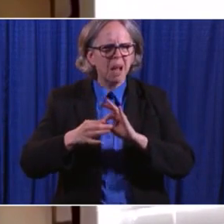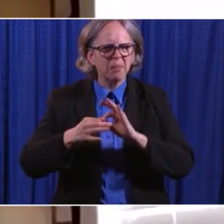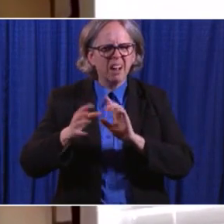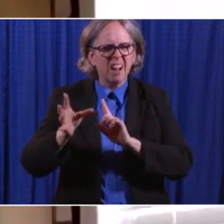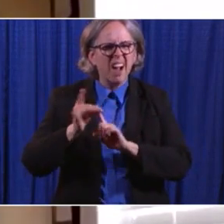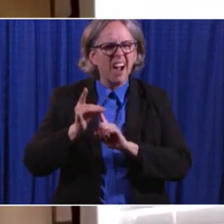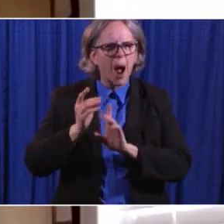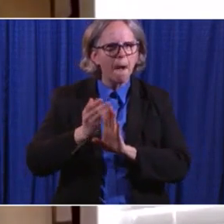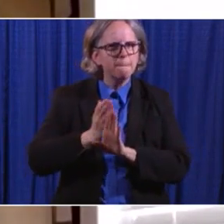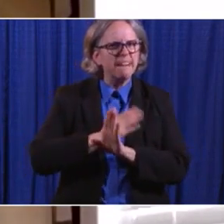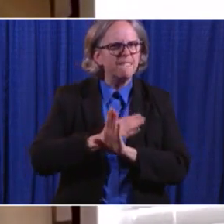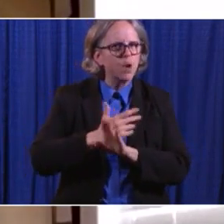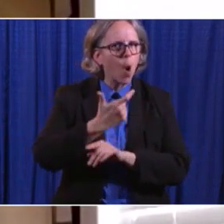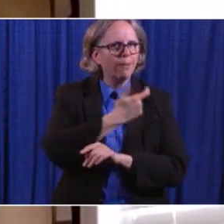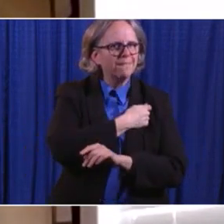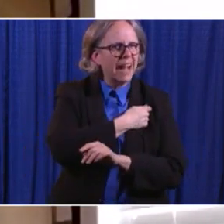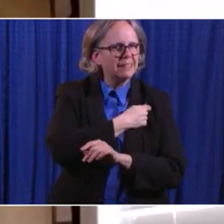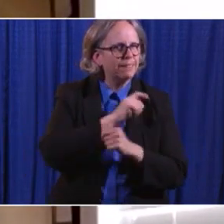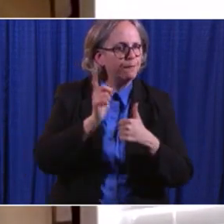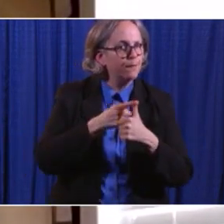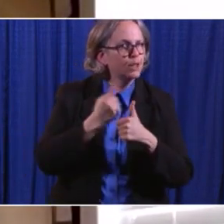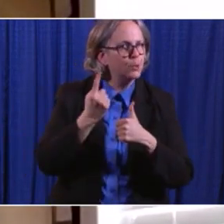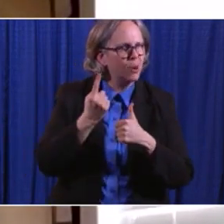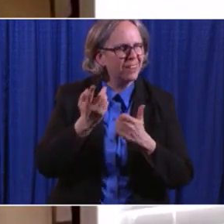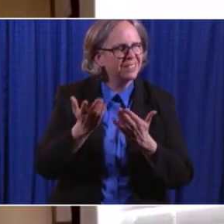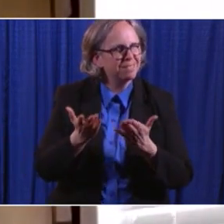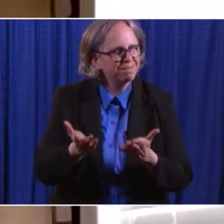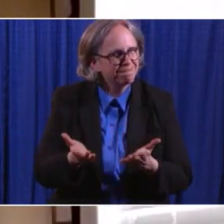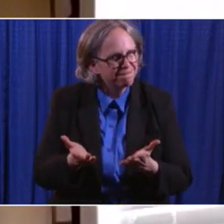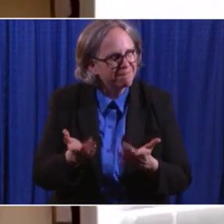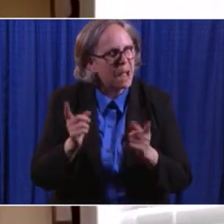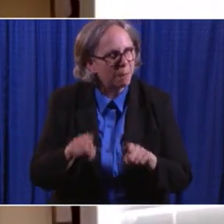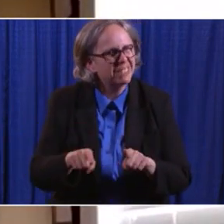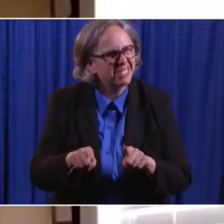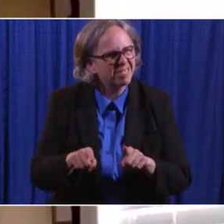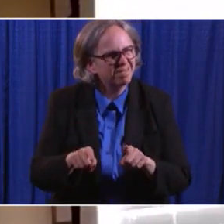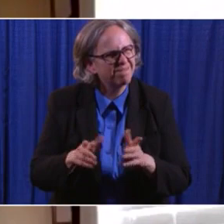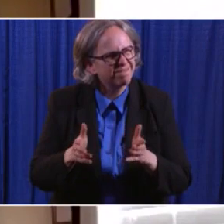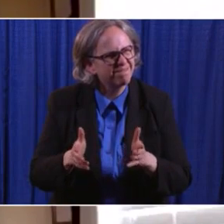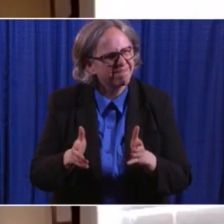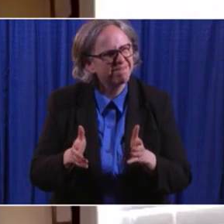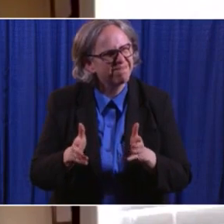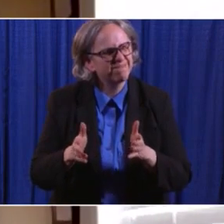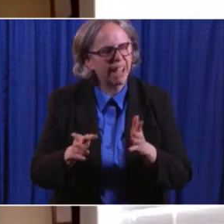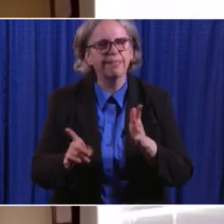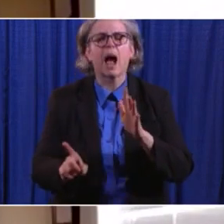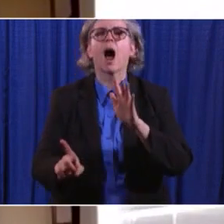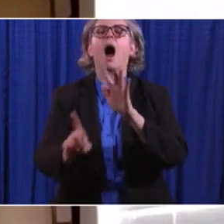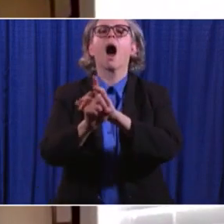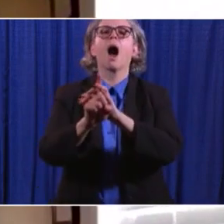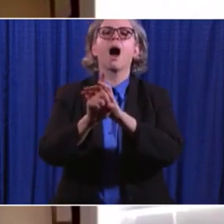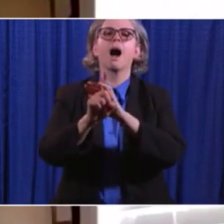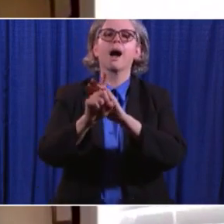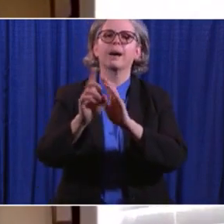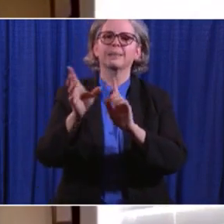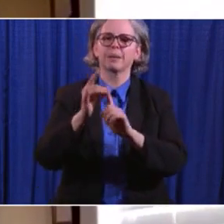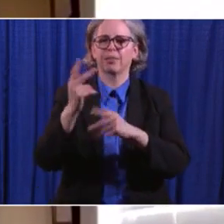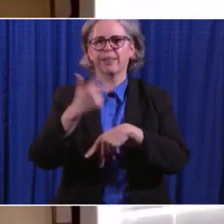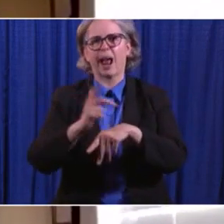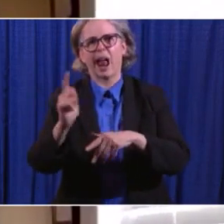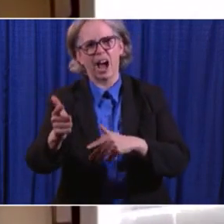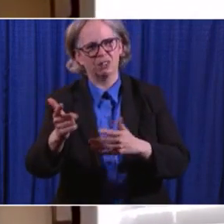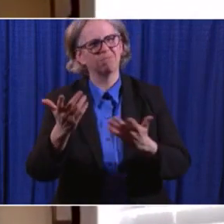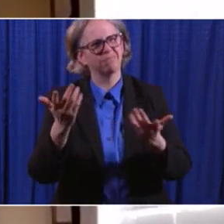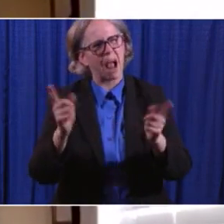in an asymptomatic stage just prior to receiving the vaccine. All indications are that the vaccine is well received